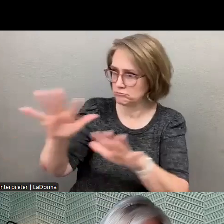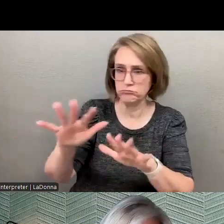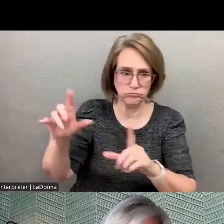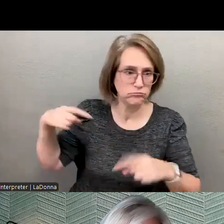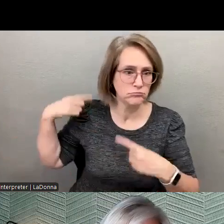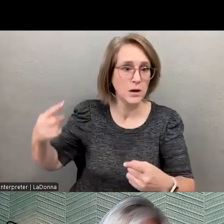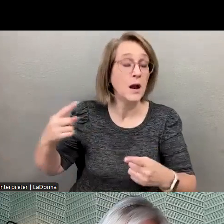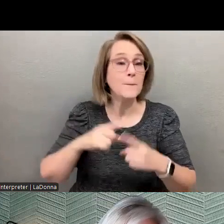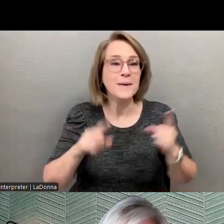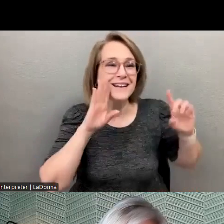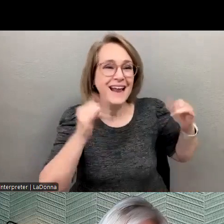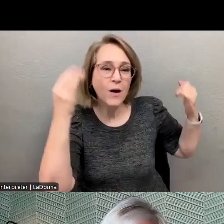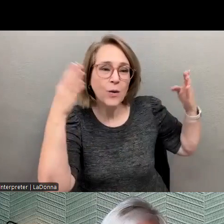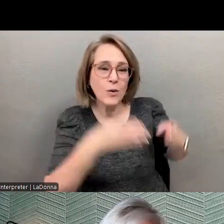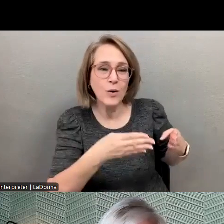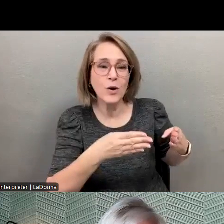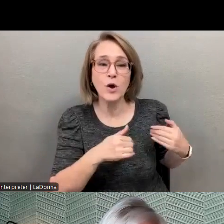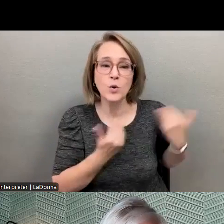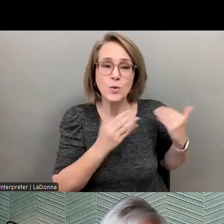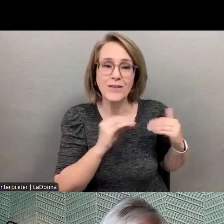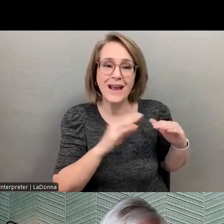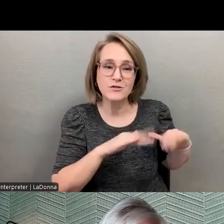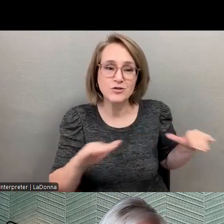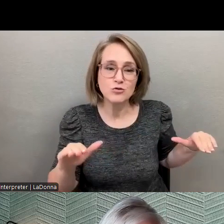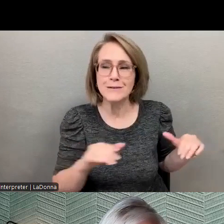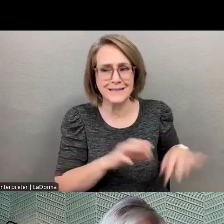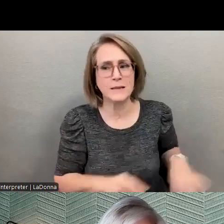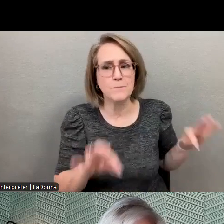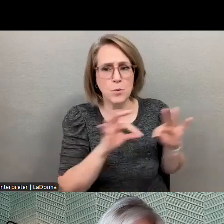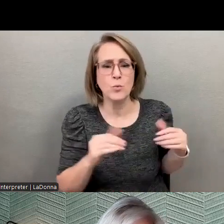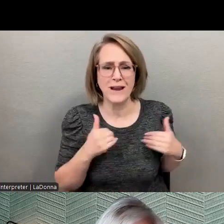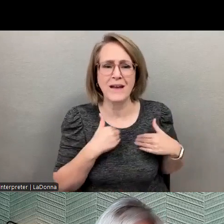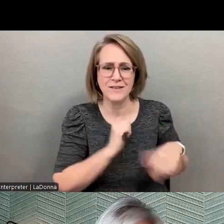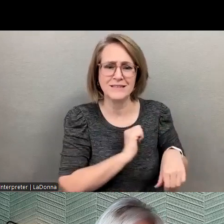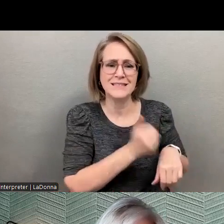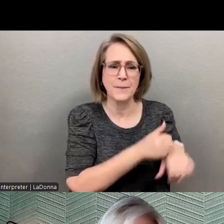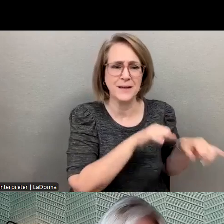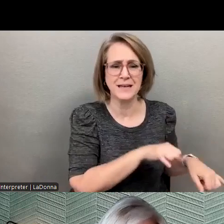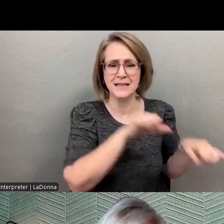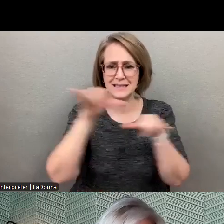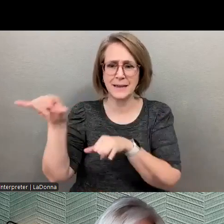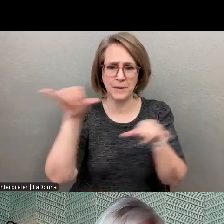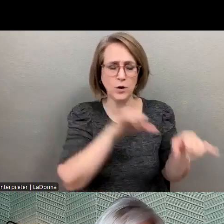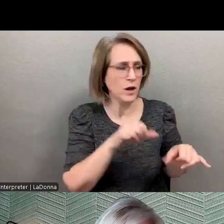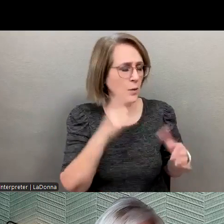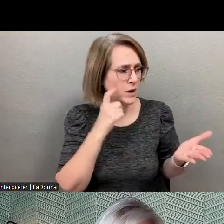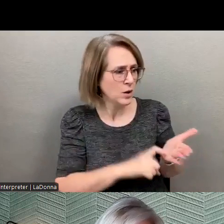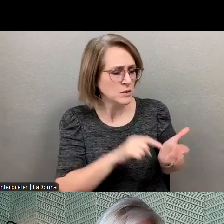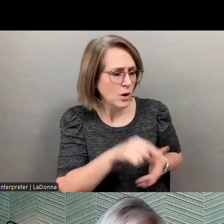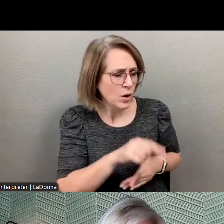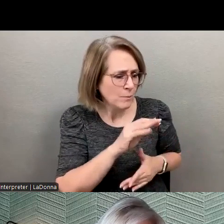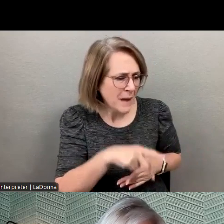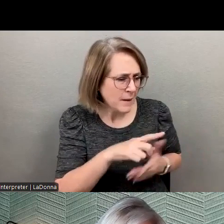developing those for youth and children is something that's critically important, that I think all of us are mapping now what that